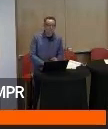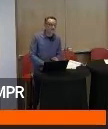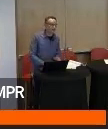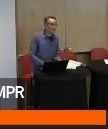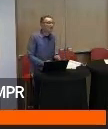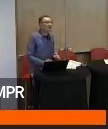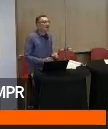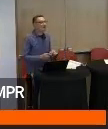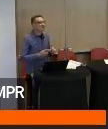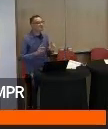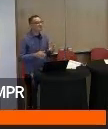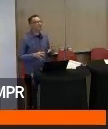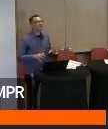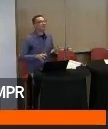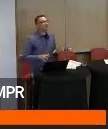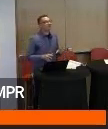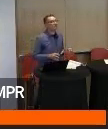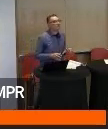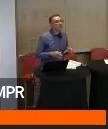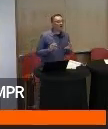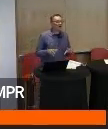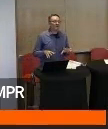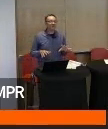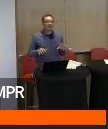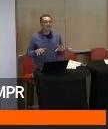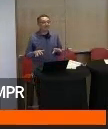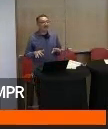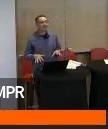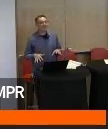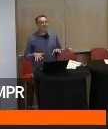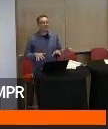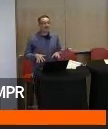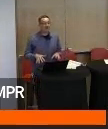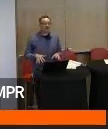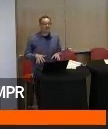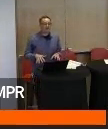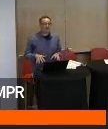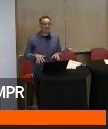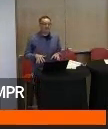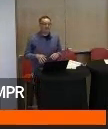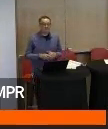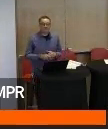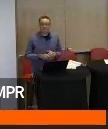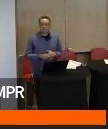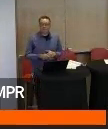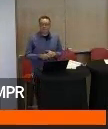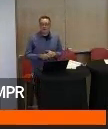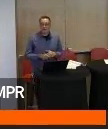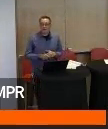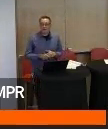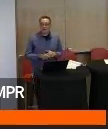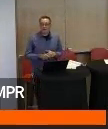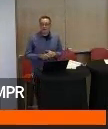on the screen a visual preview of the map file itself.